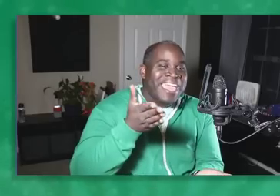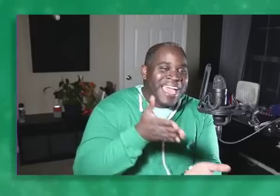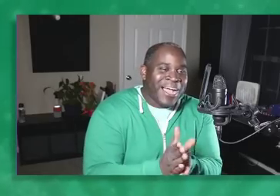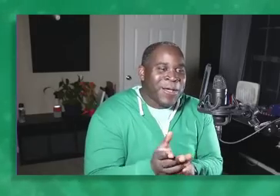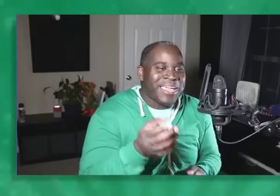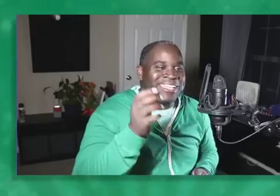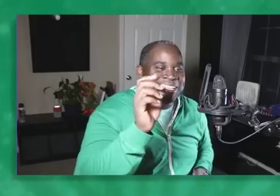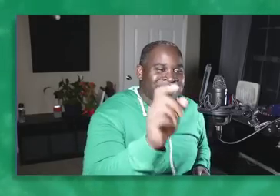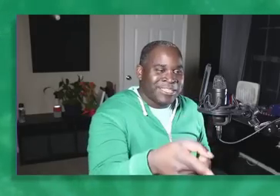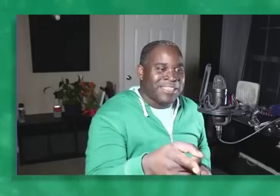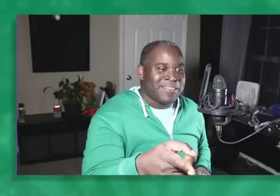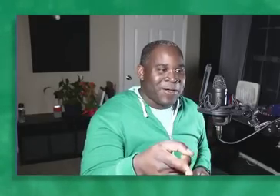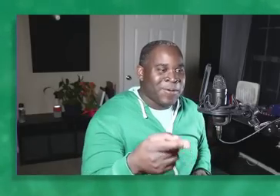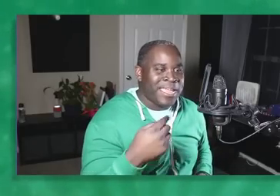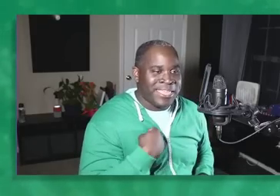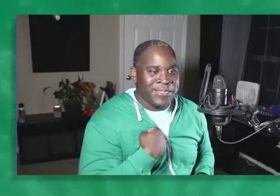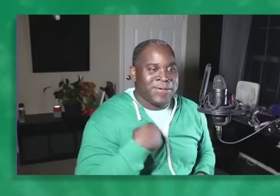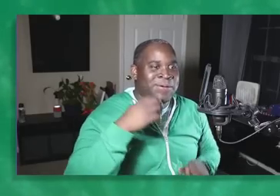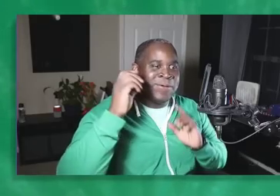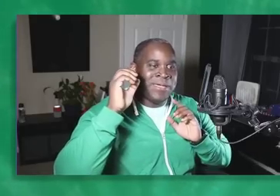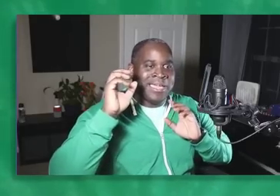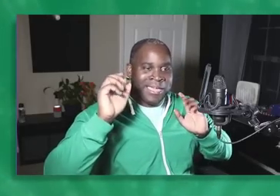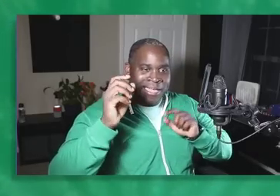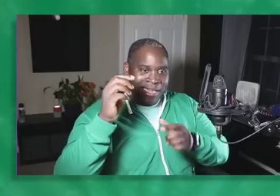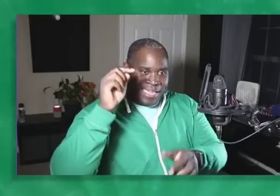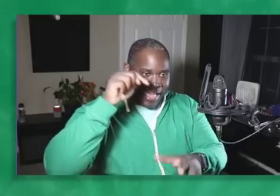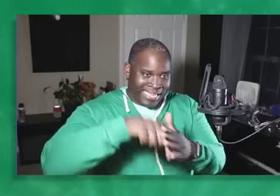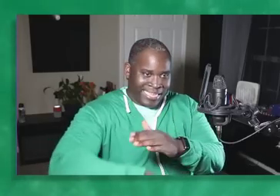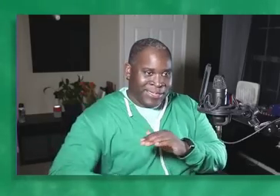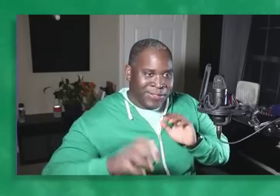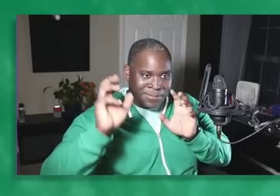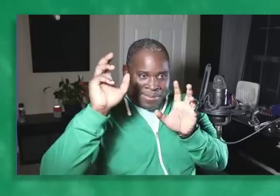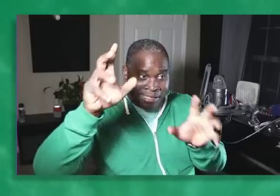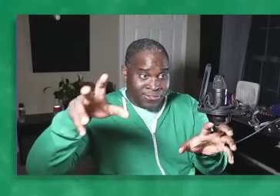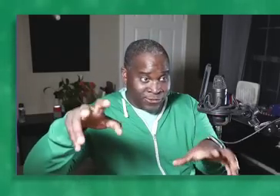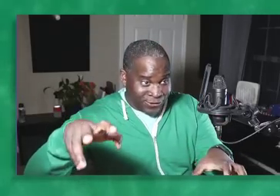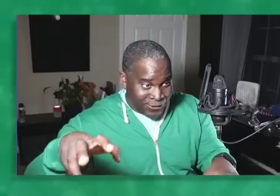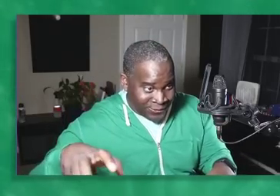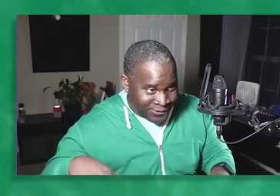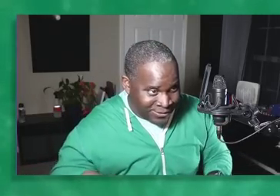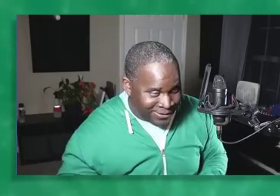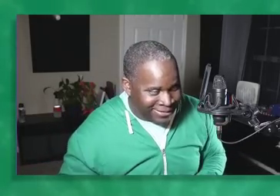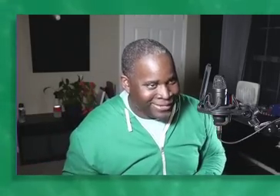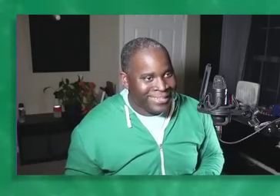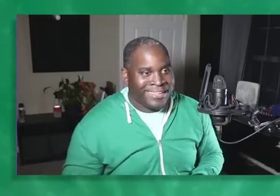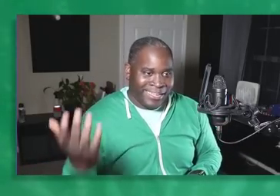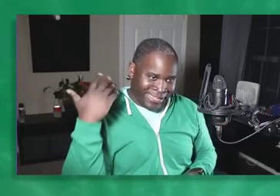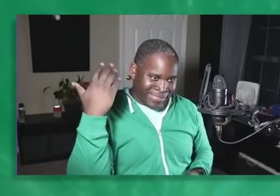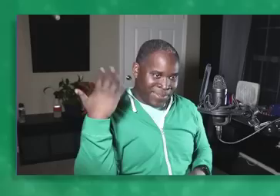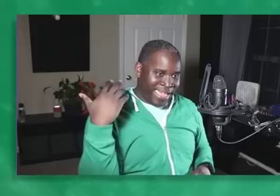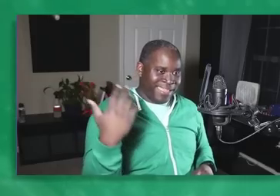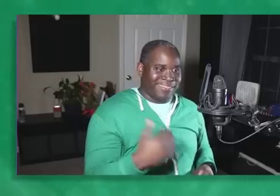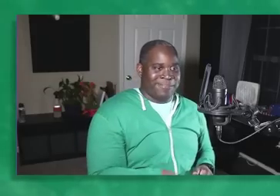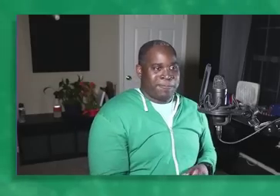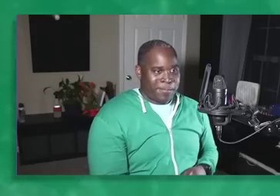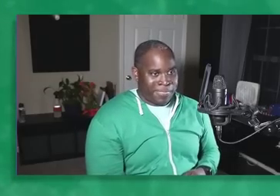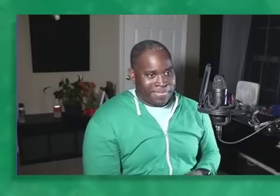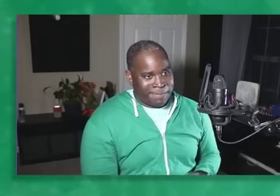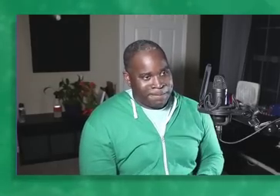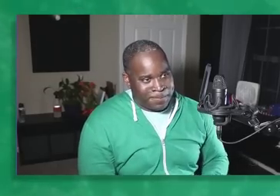forth. All right. It's all right, you. I kill monsters in the